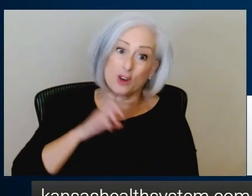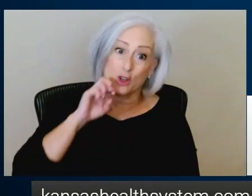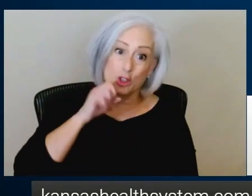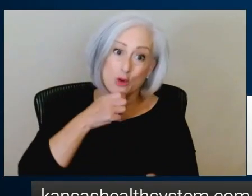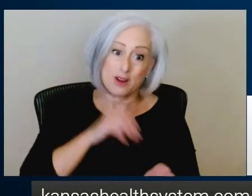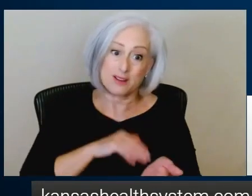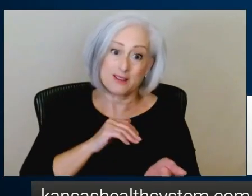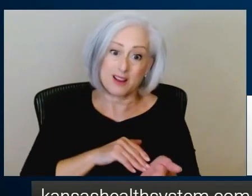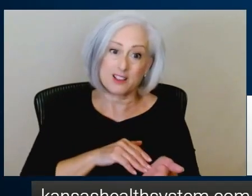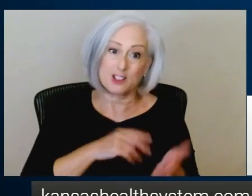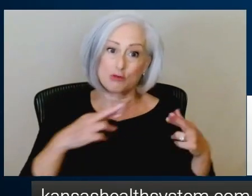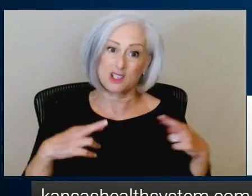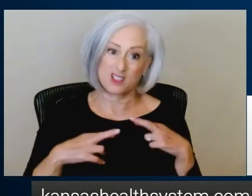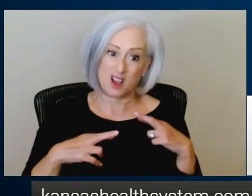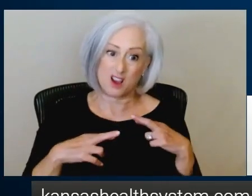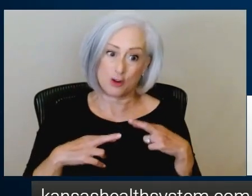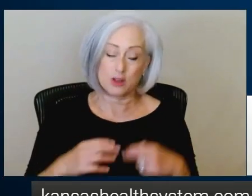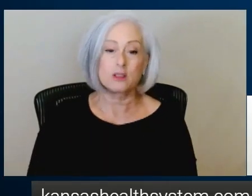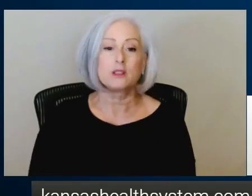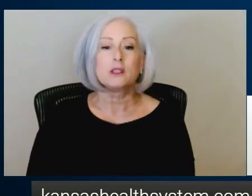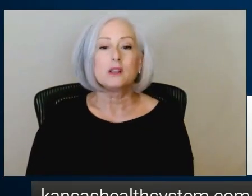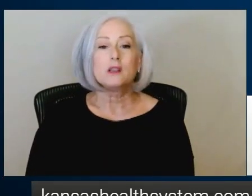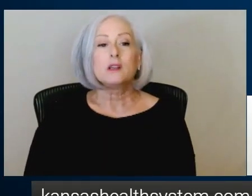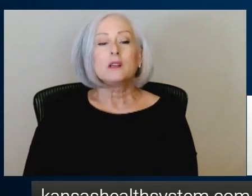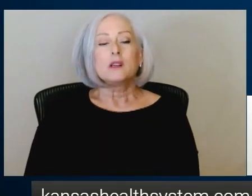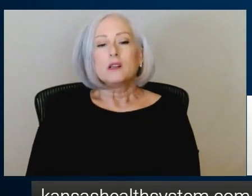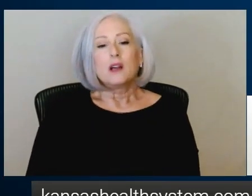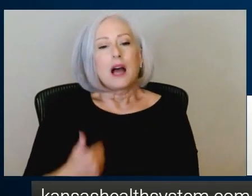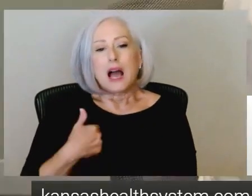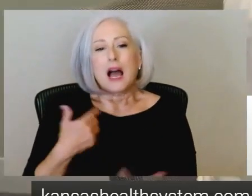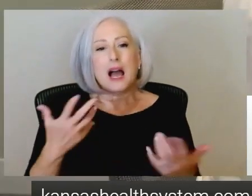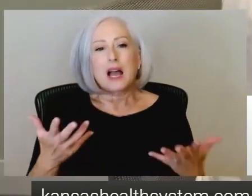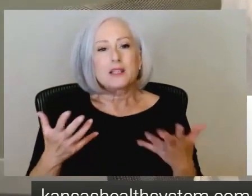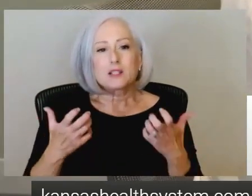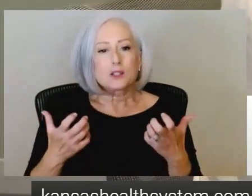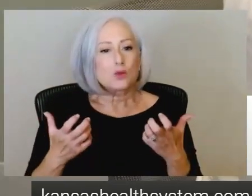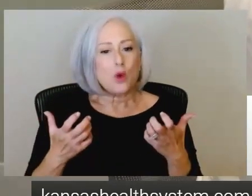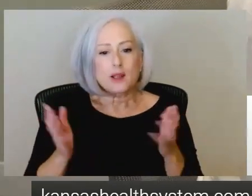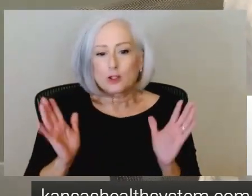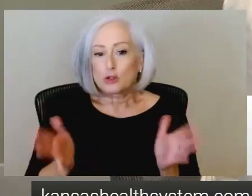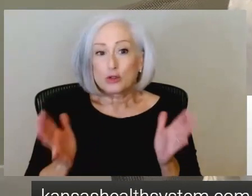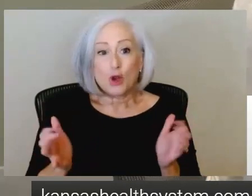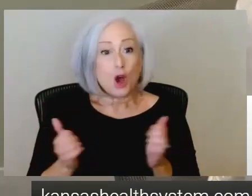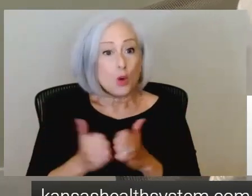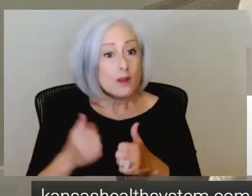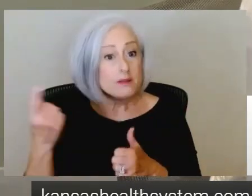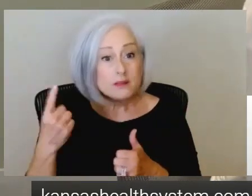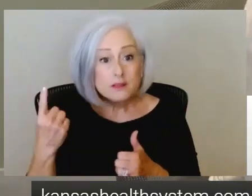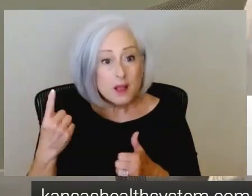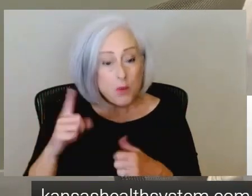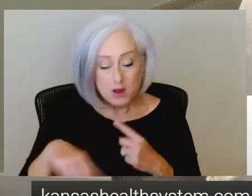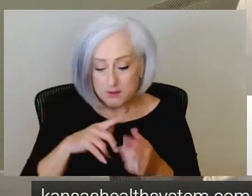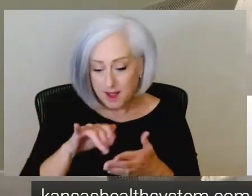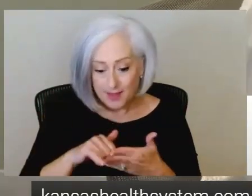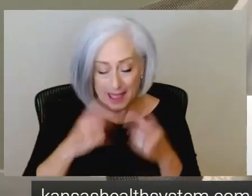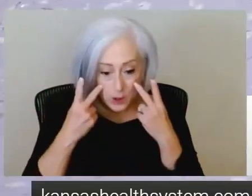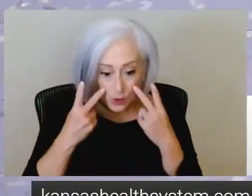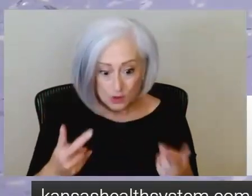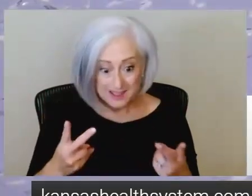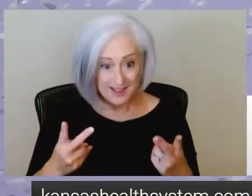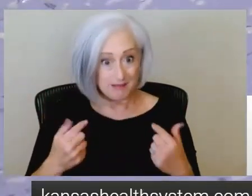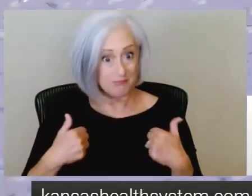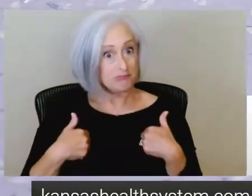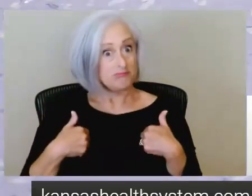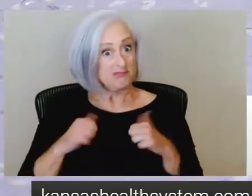you. I just wanted to go and talk to someone about it and see if I was a